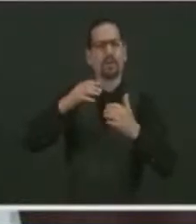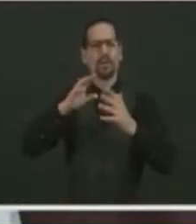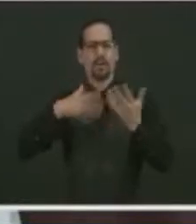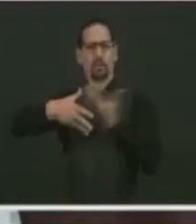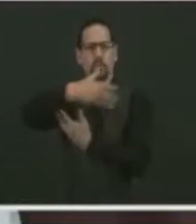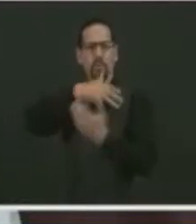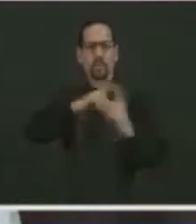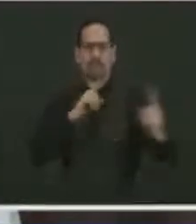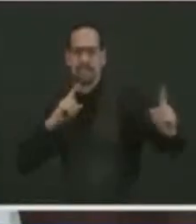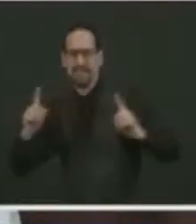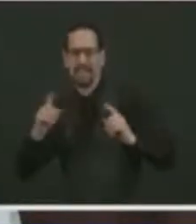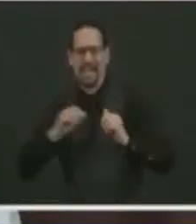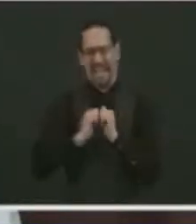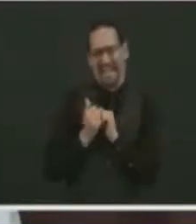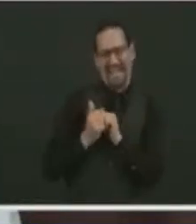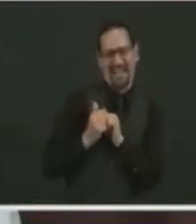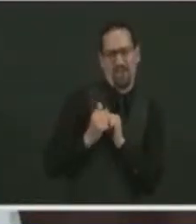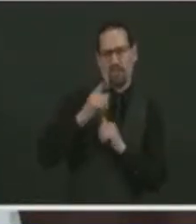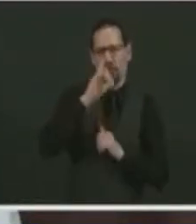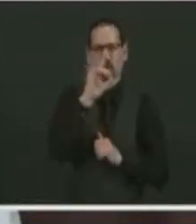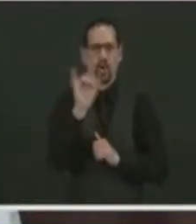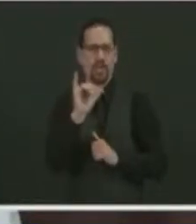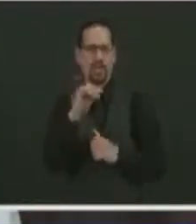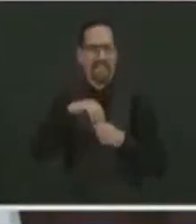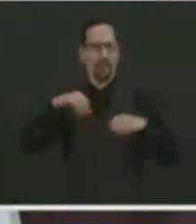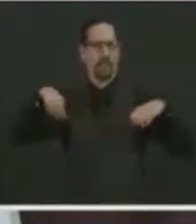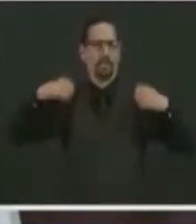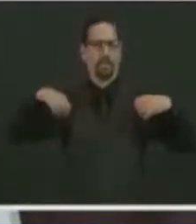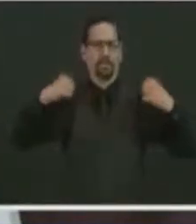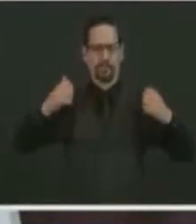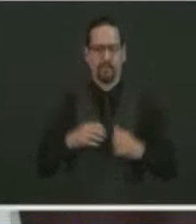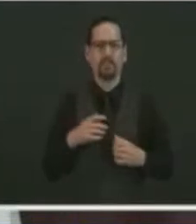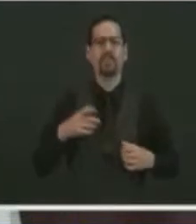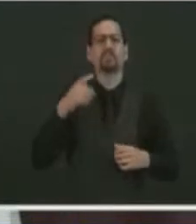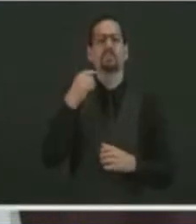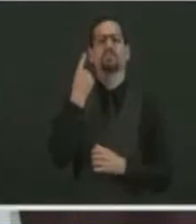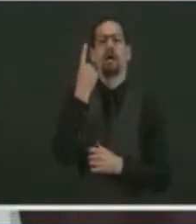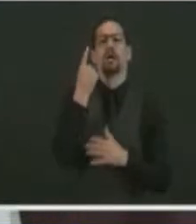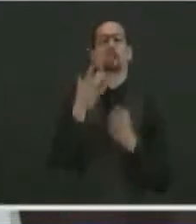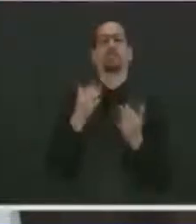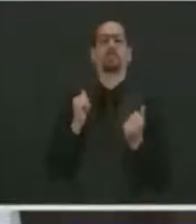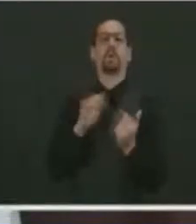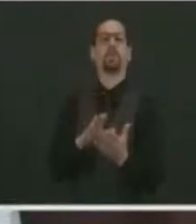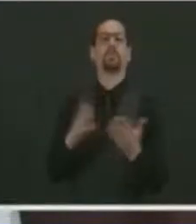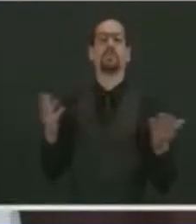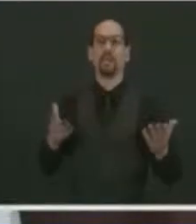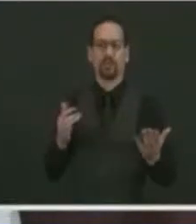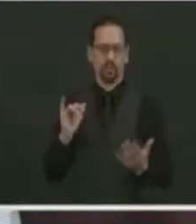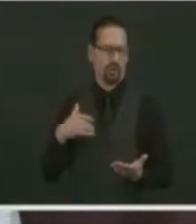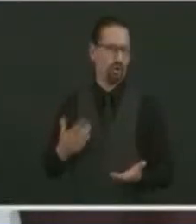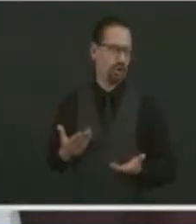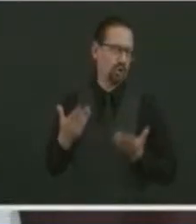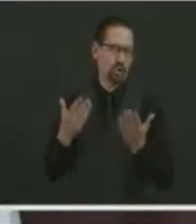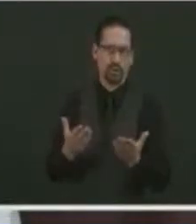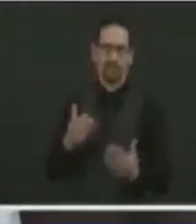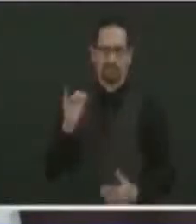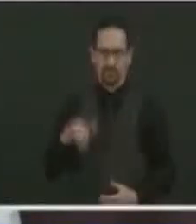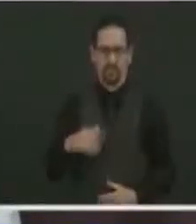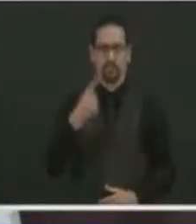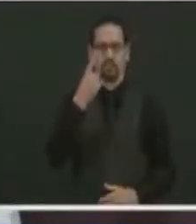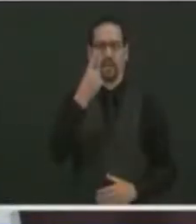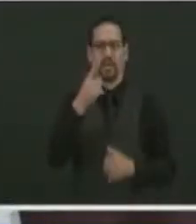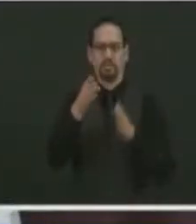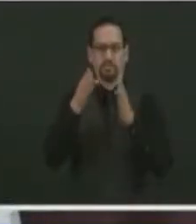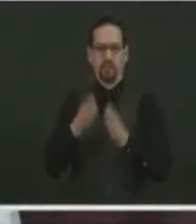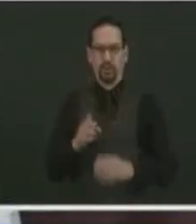is critical. One of the approaches was to offer a person per square foot